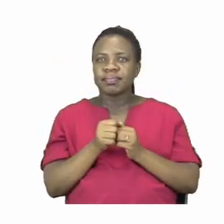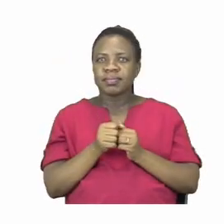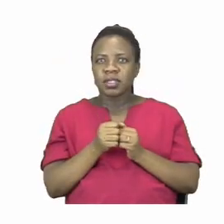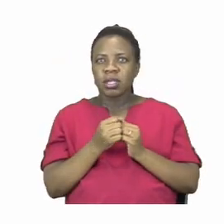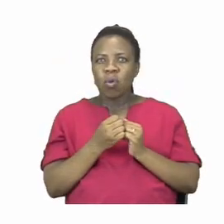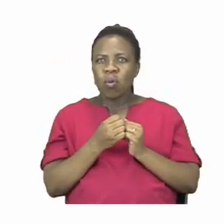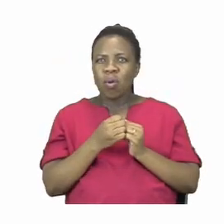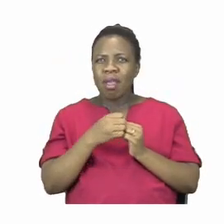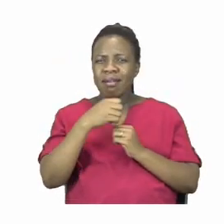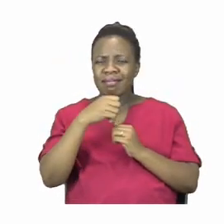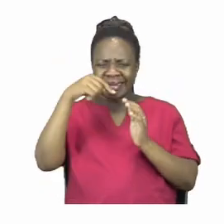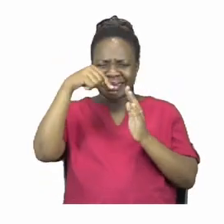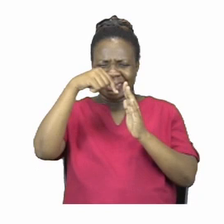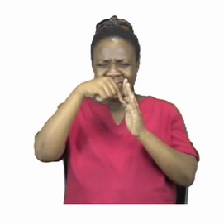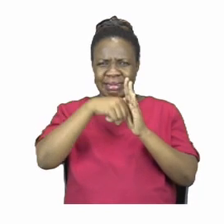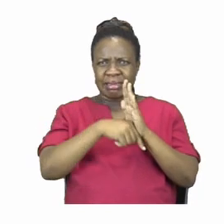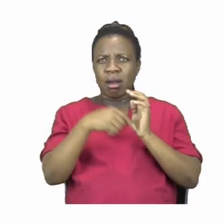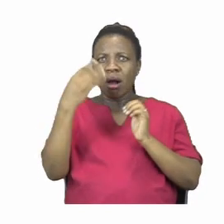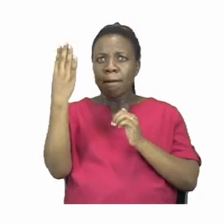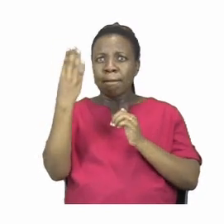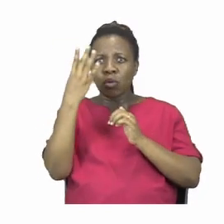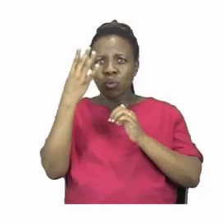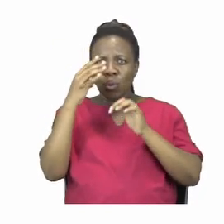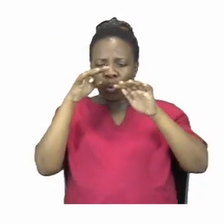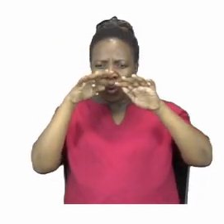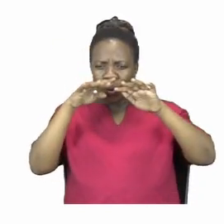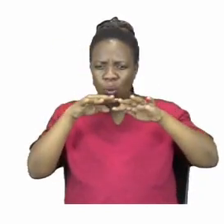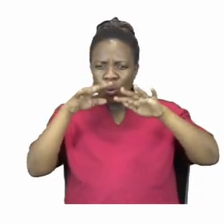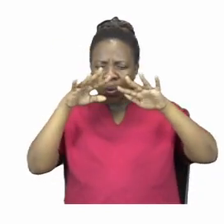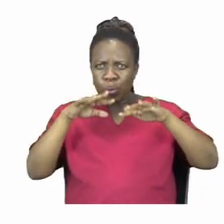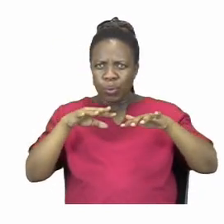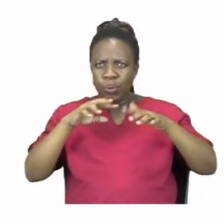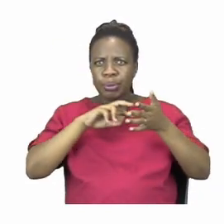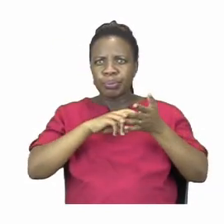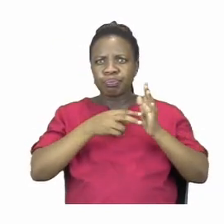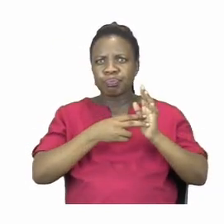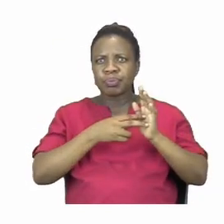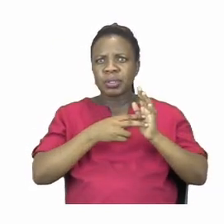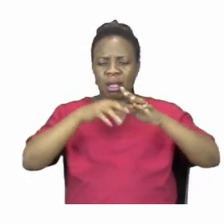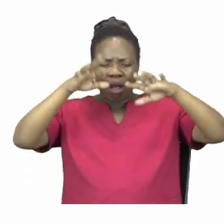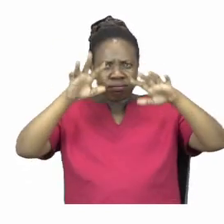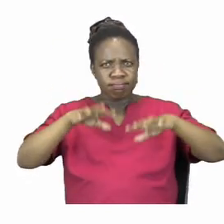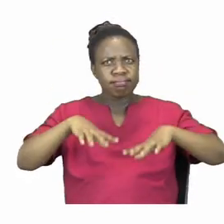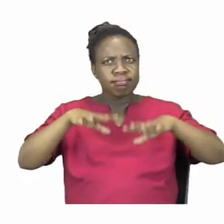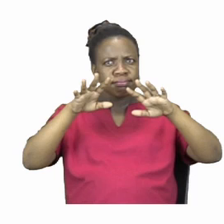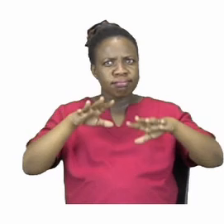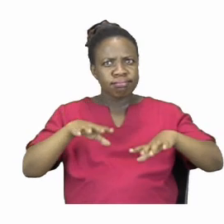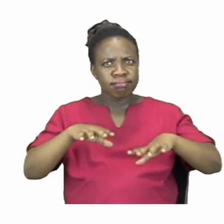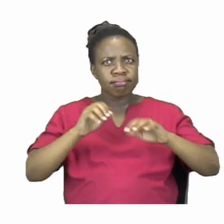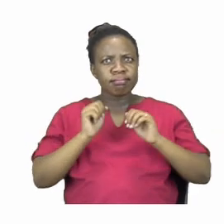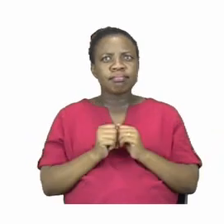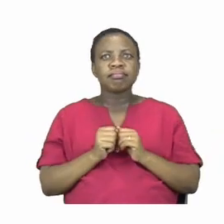some rain falling, and that means rainy. And then you have a dark blue and a light blue